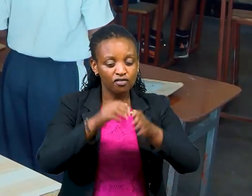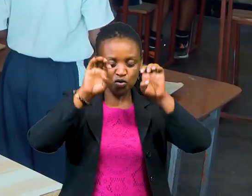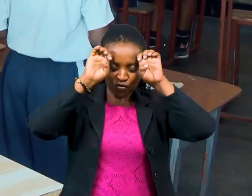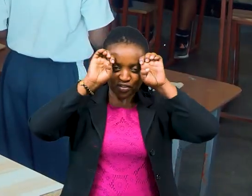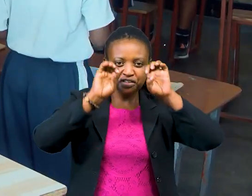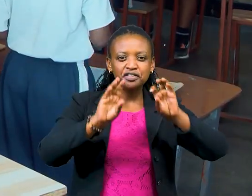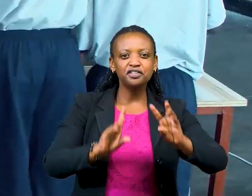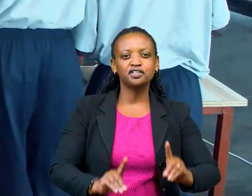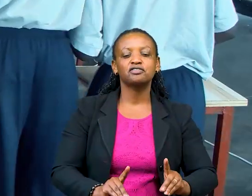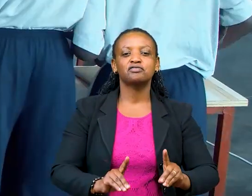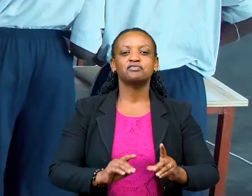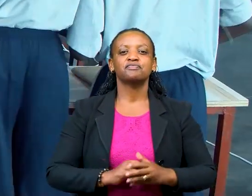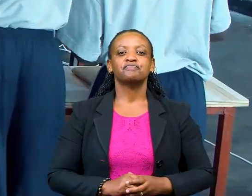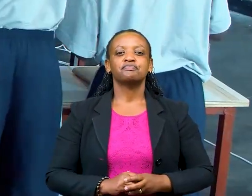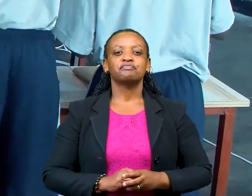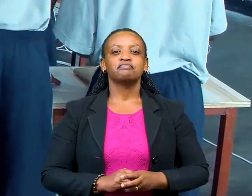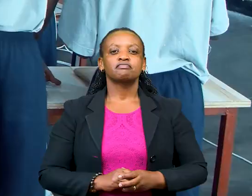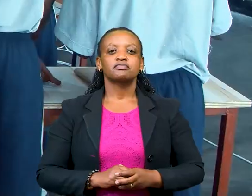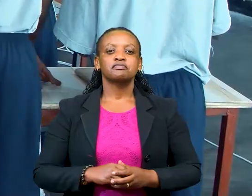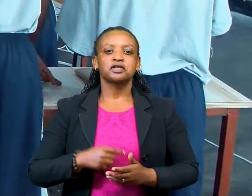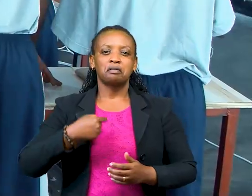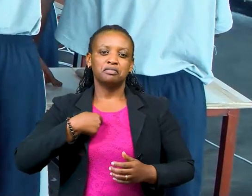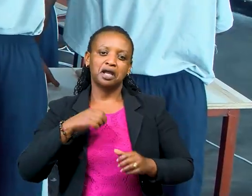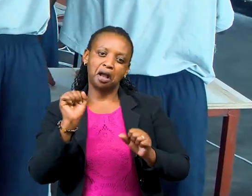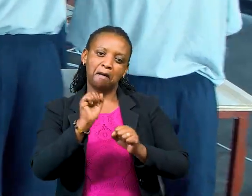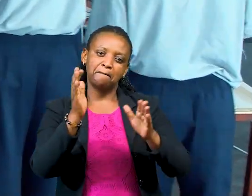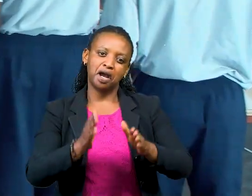Because of education.